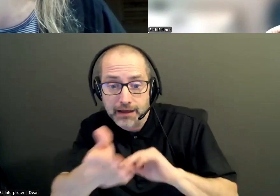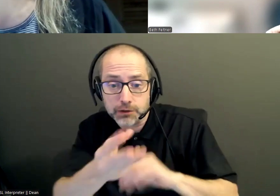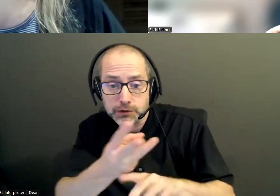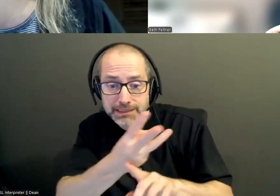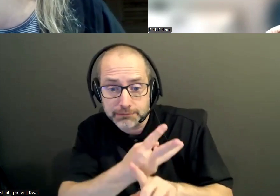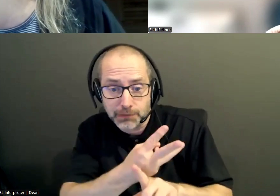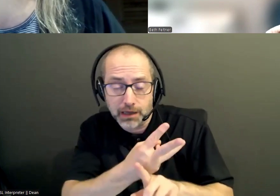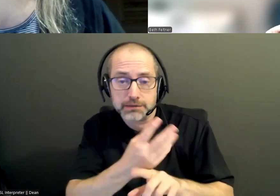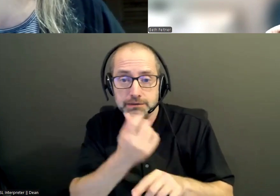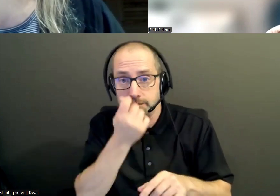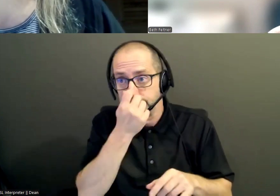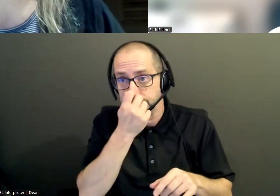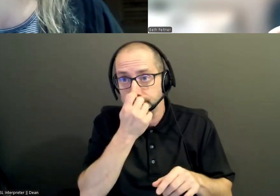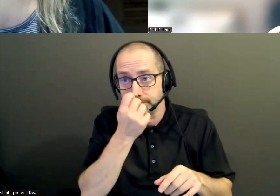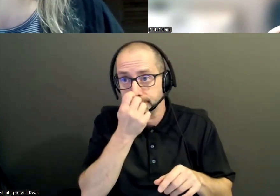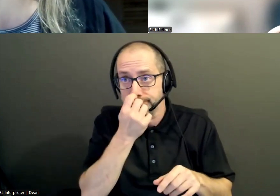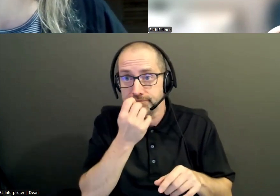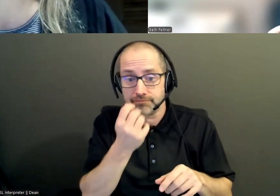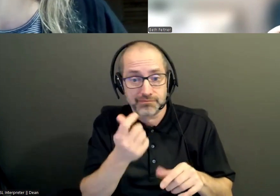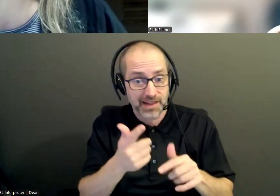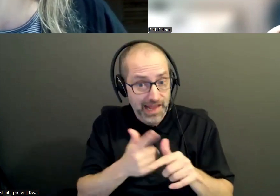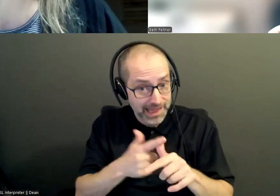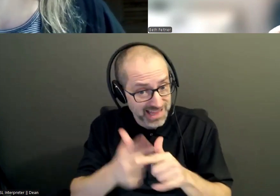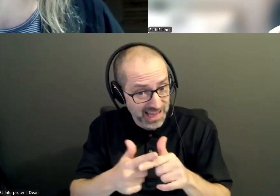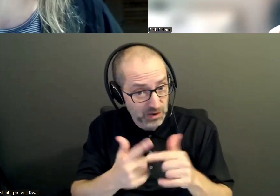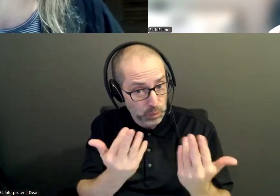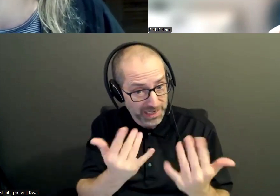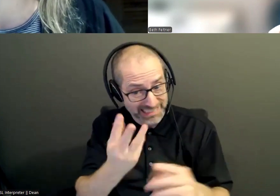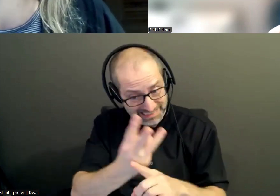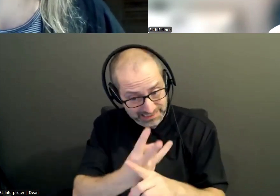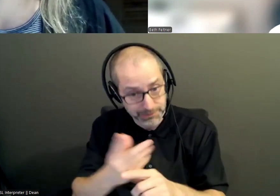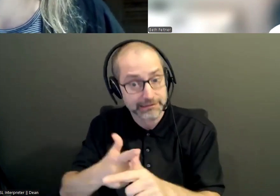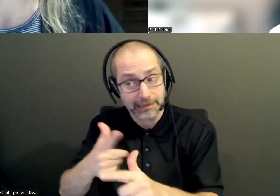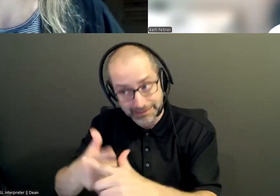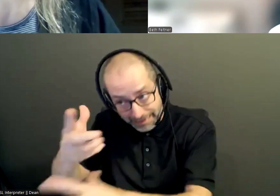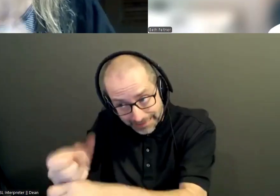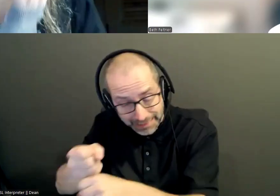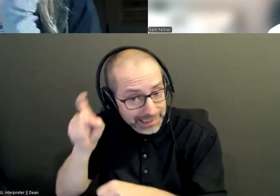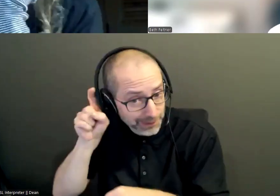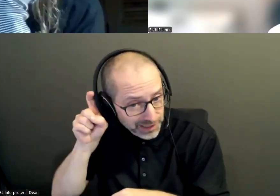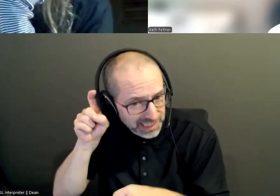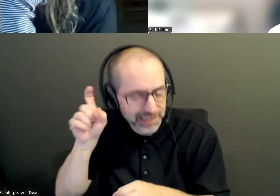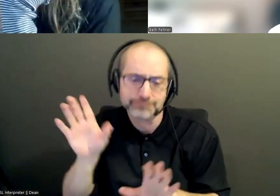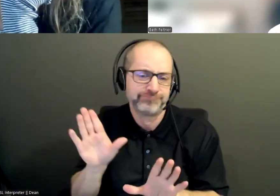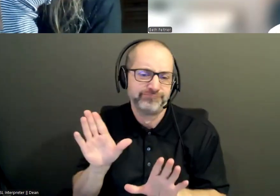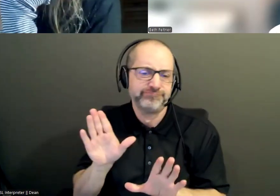fitting and verifying those hearing aids exactly correct.